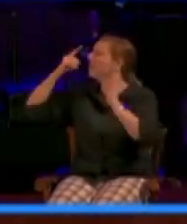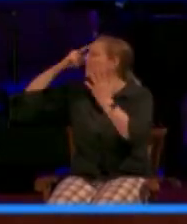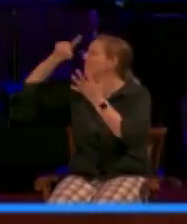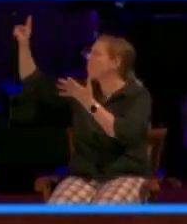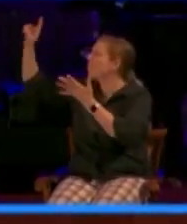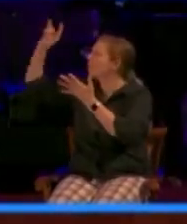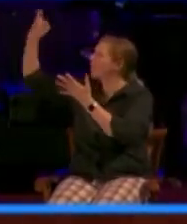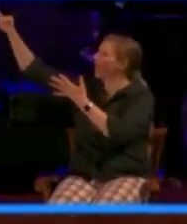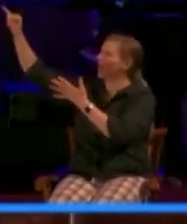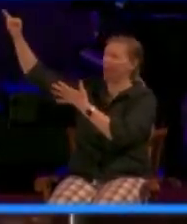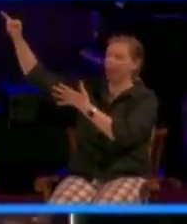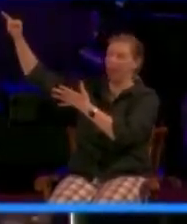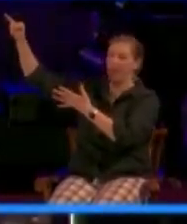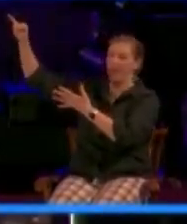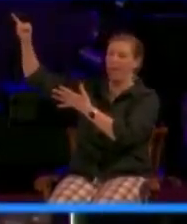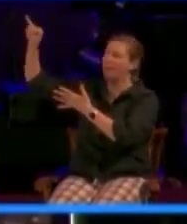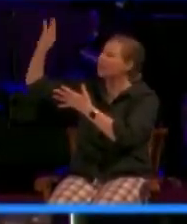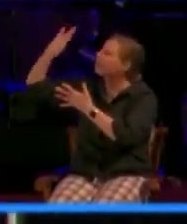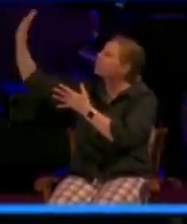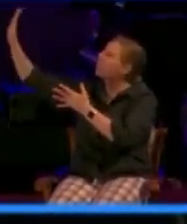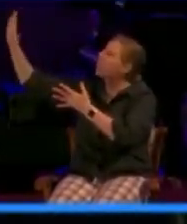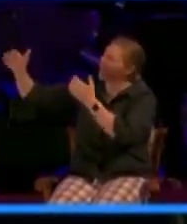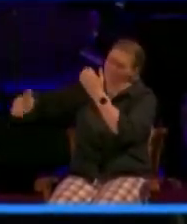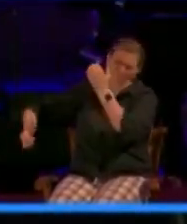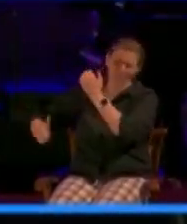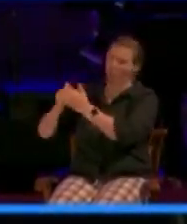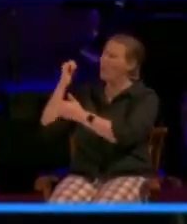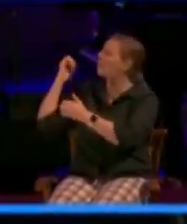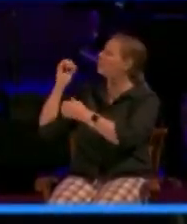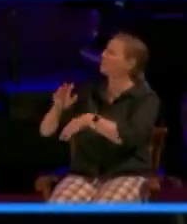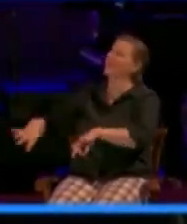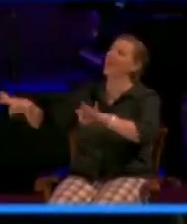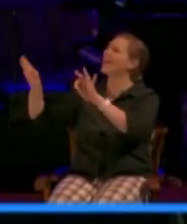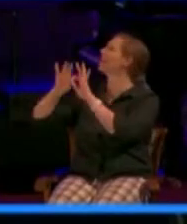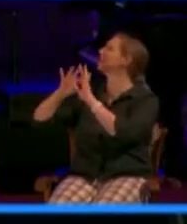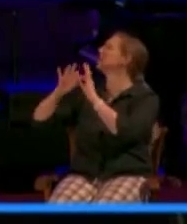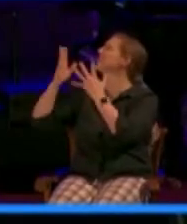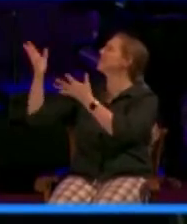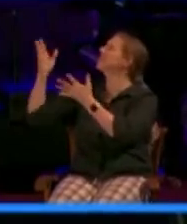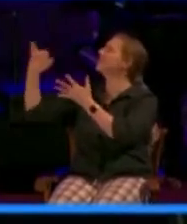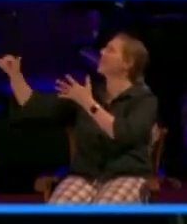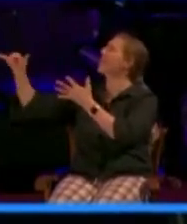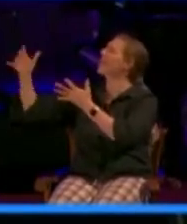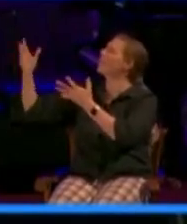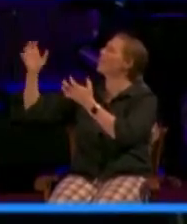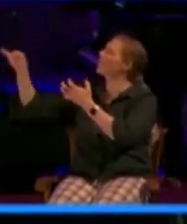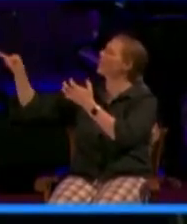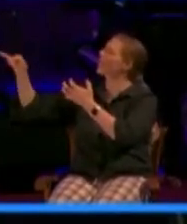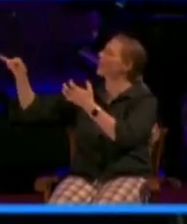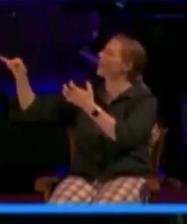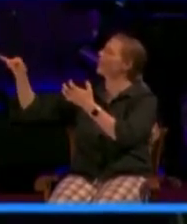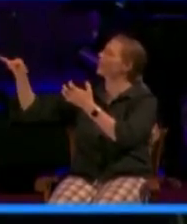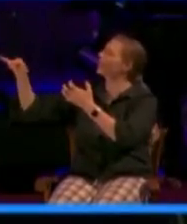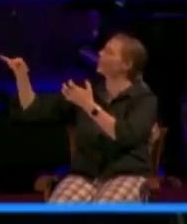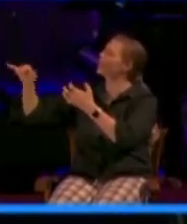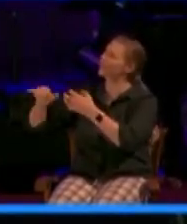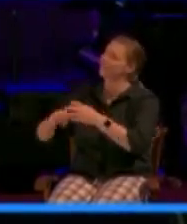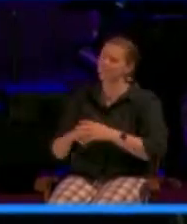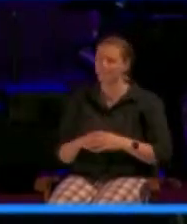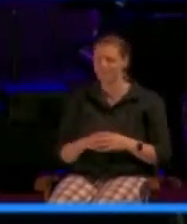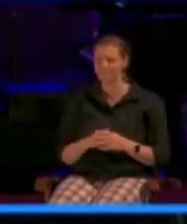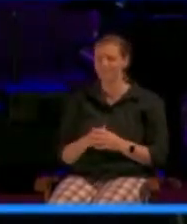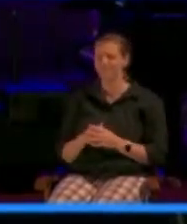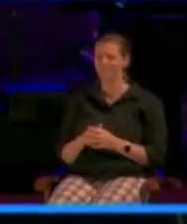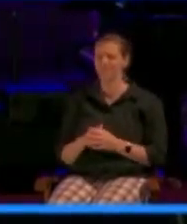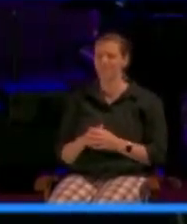The Apostle Paul put it this way in Philippians 3:8. He knows what I'm talking about. More than that, I also consider everything to be